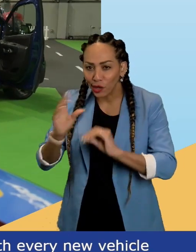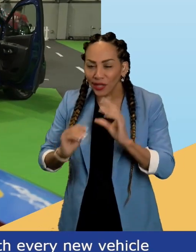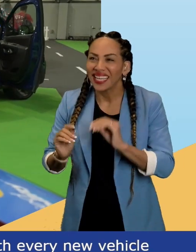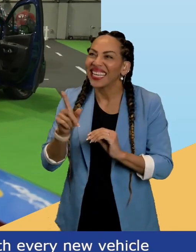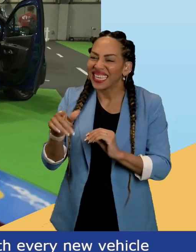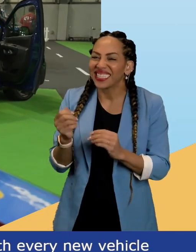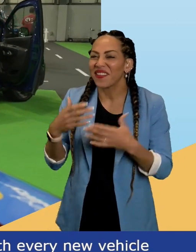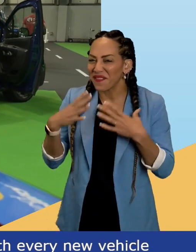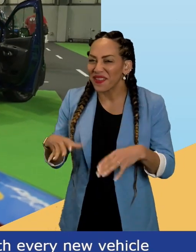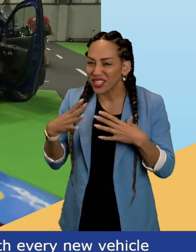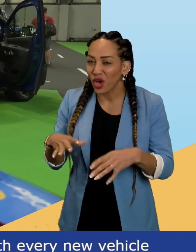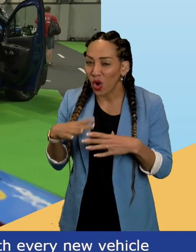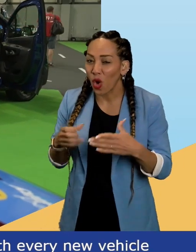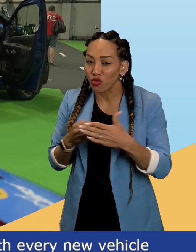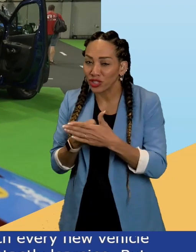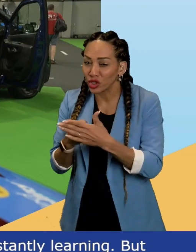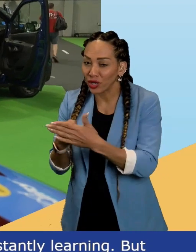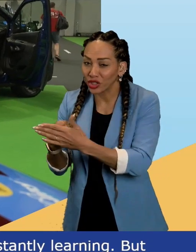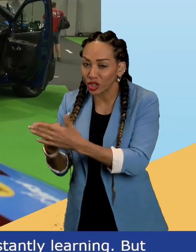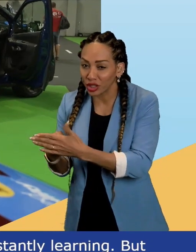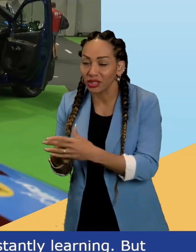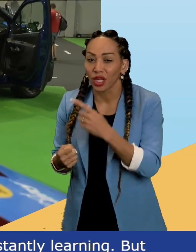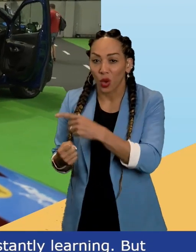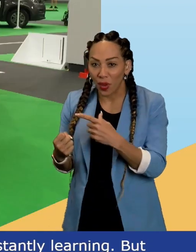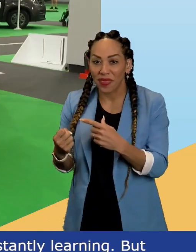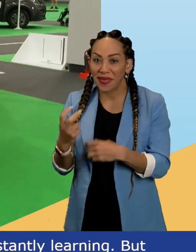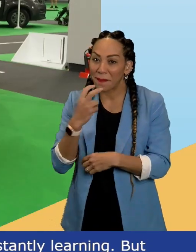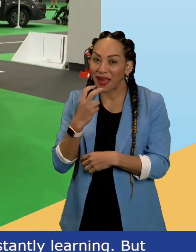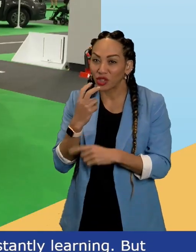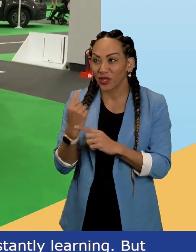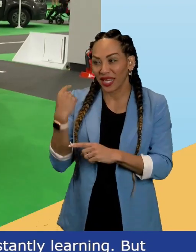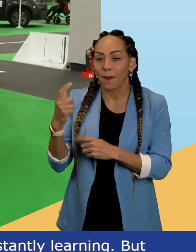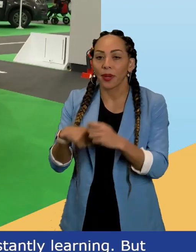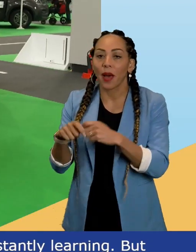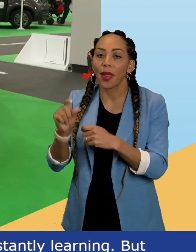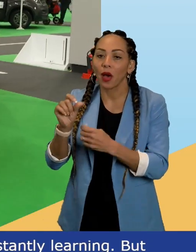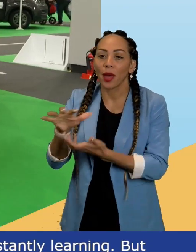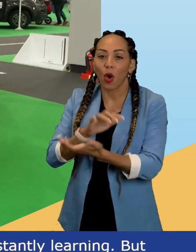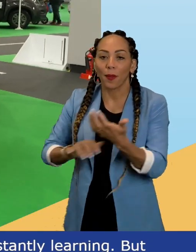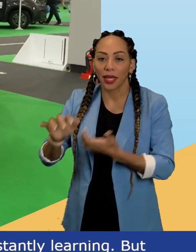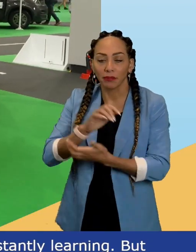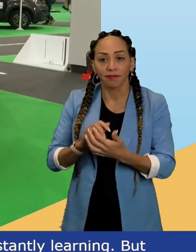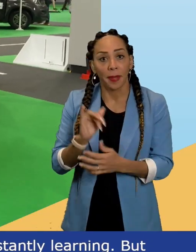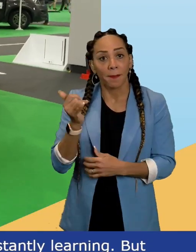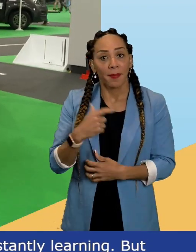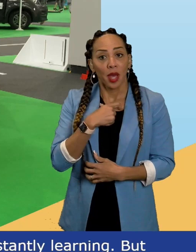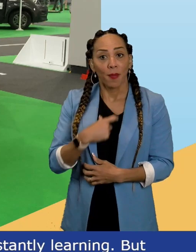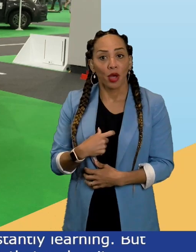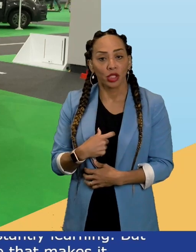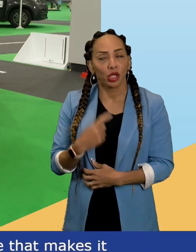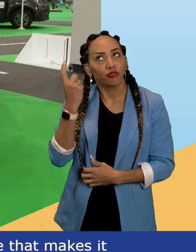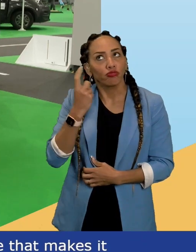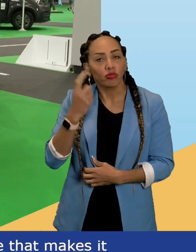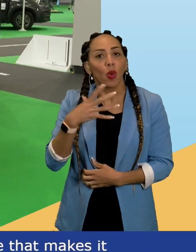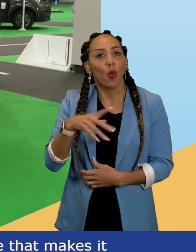where the battery packs are that makes it complicated. Got you. Now, if a customer is considering getting an EWAV, what kind of things